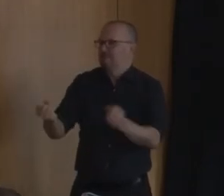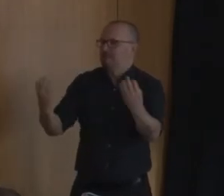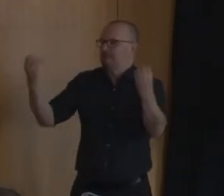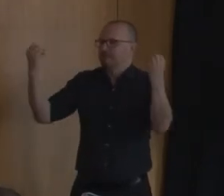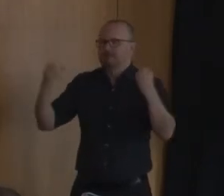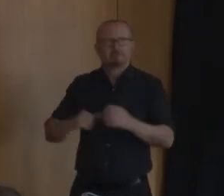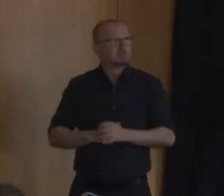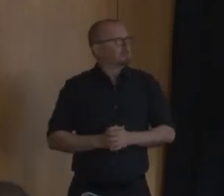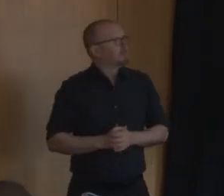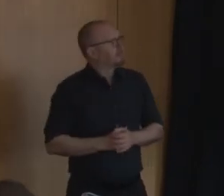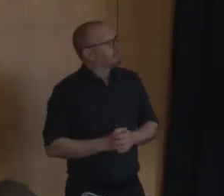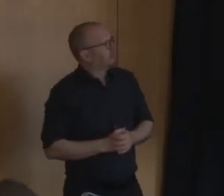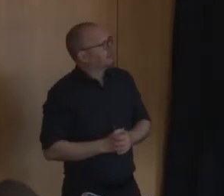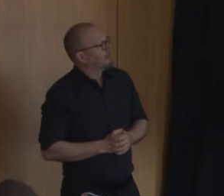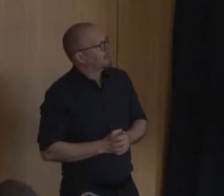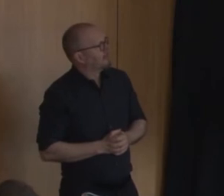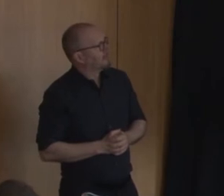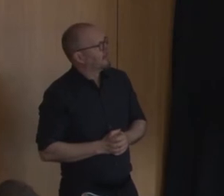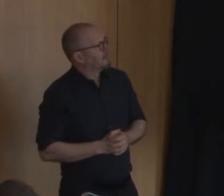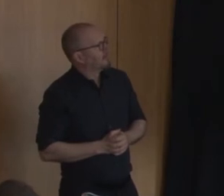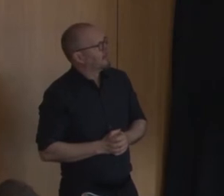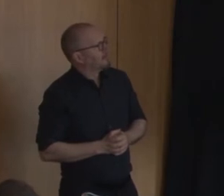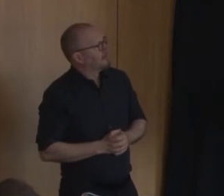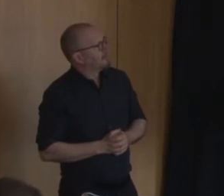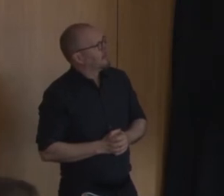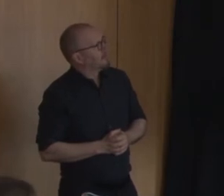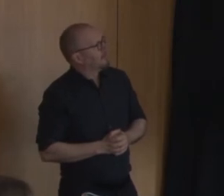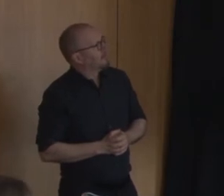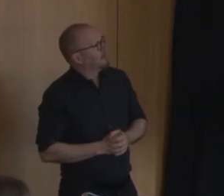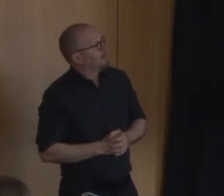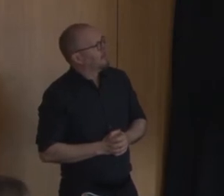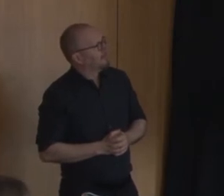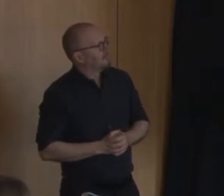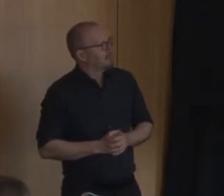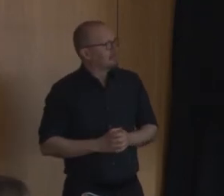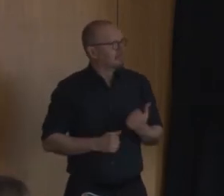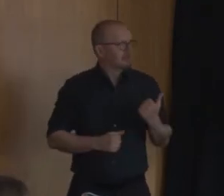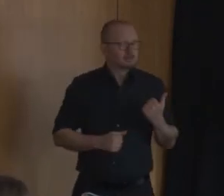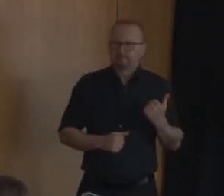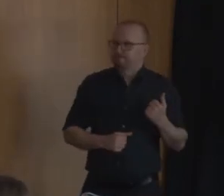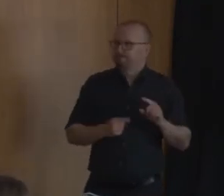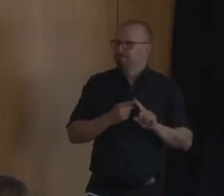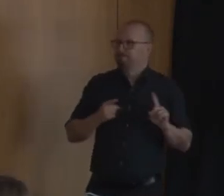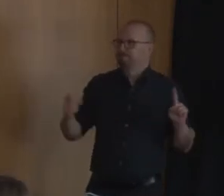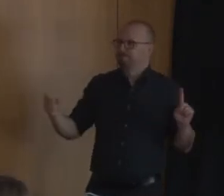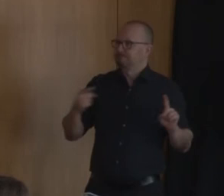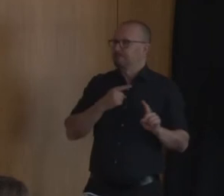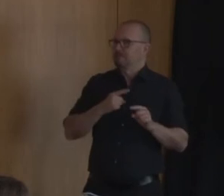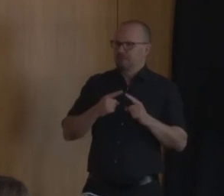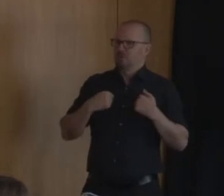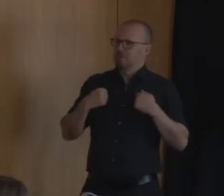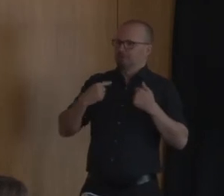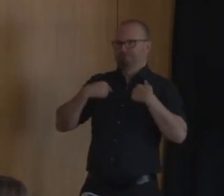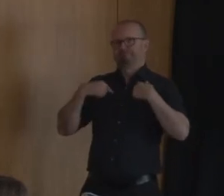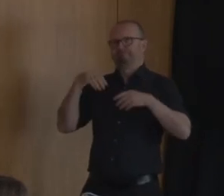the social principle, whanaungatanga. Ko au te taiao, ko te taiao ko au. I am nature, nature is me, everything's